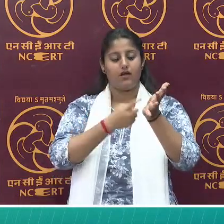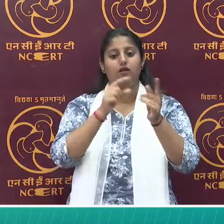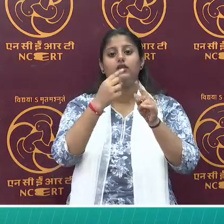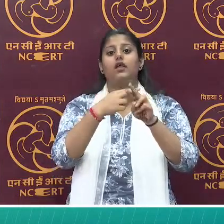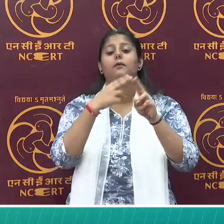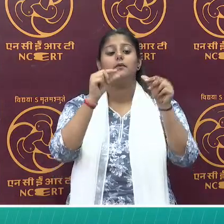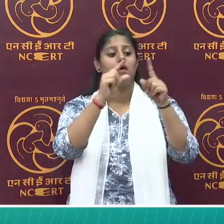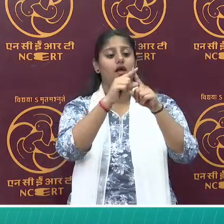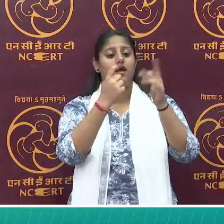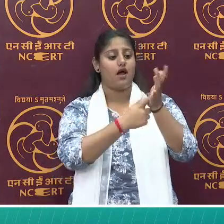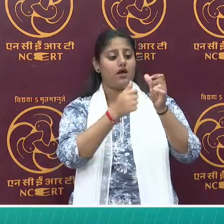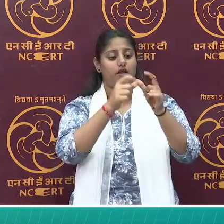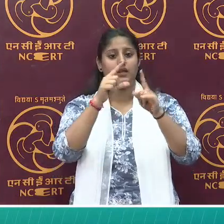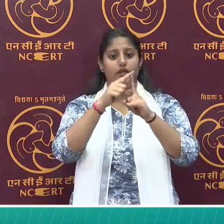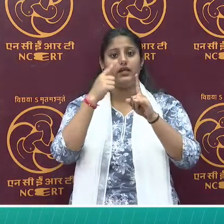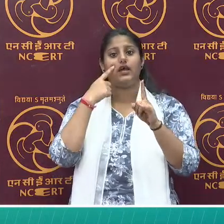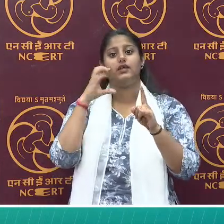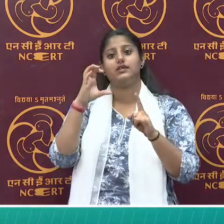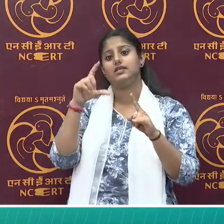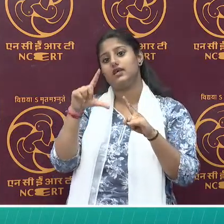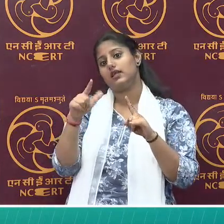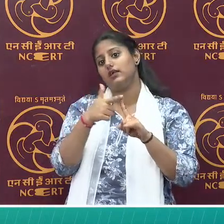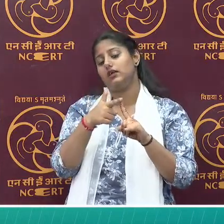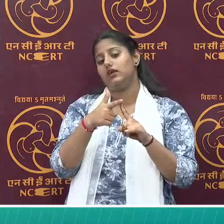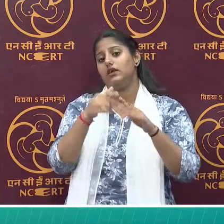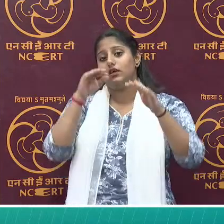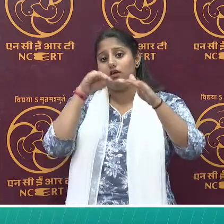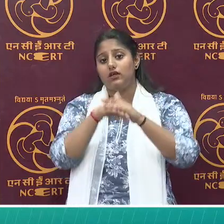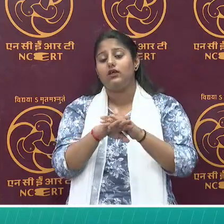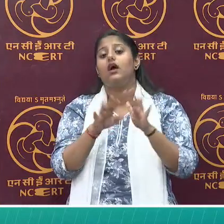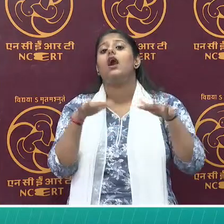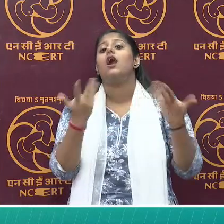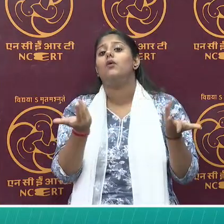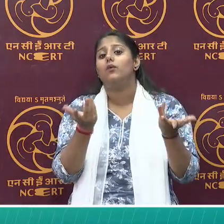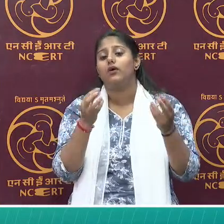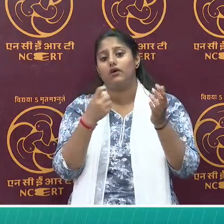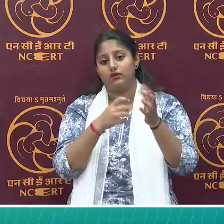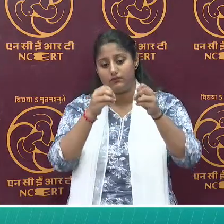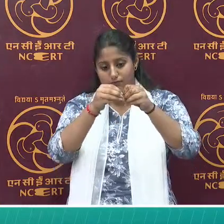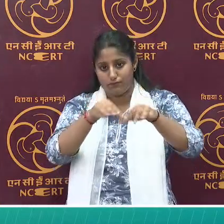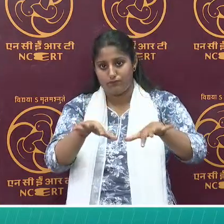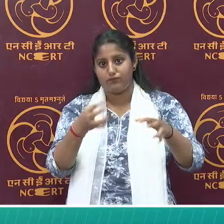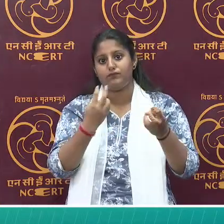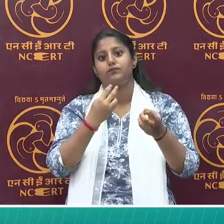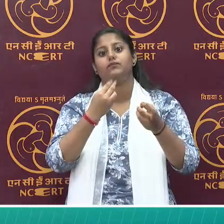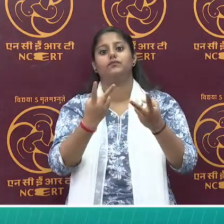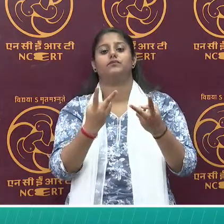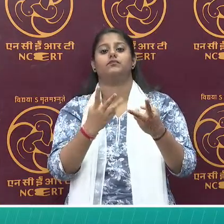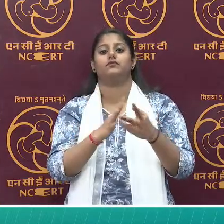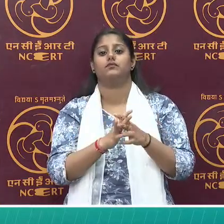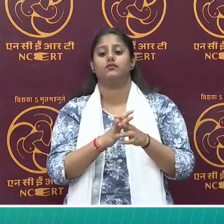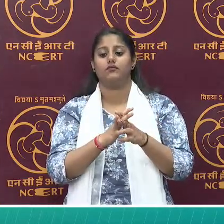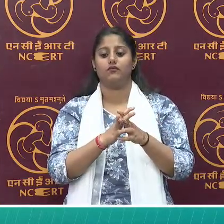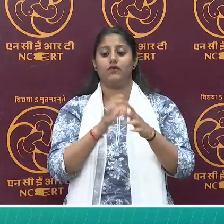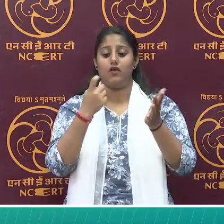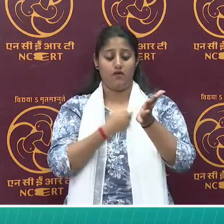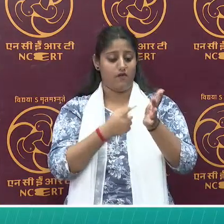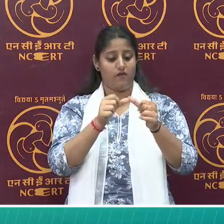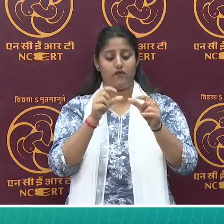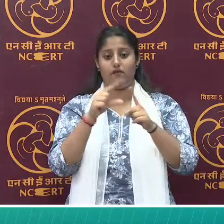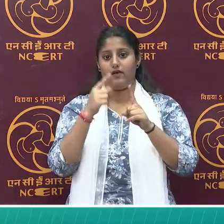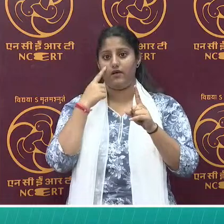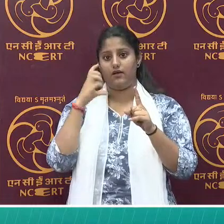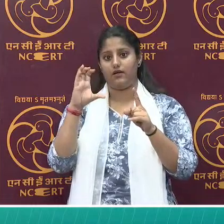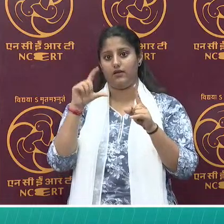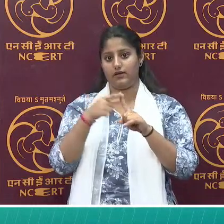radical. Okay. And it grows up to root. So the very first structure that comes out of the seed is radicle. Now